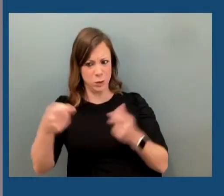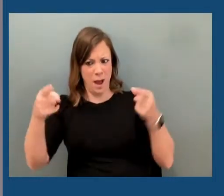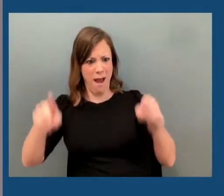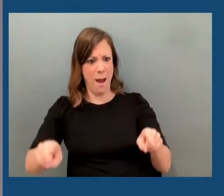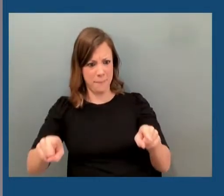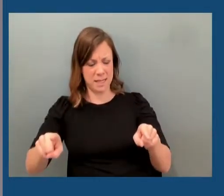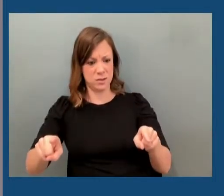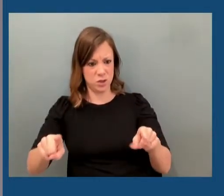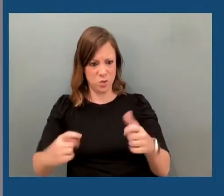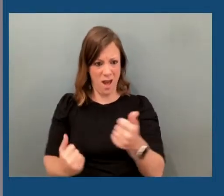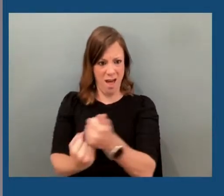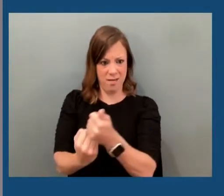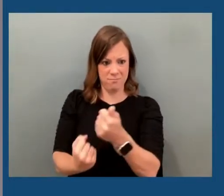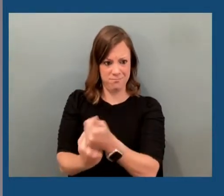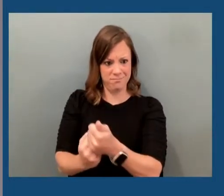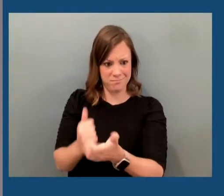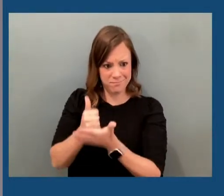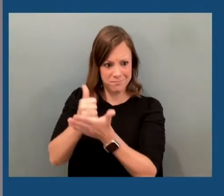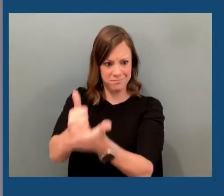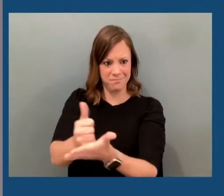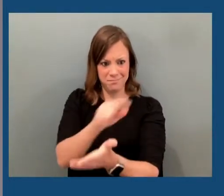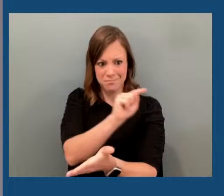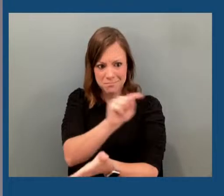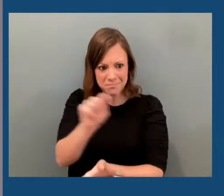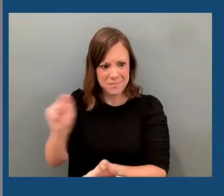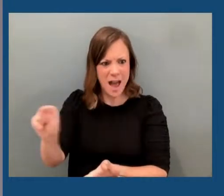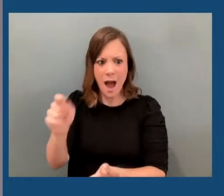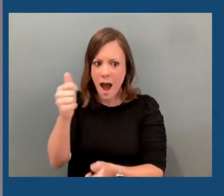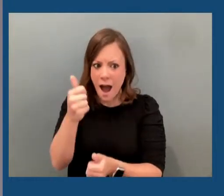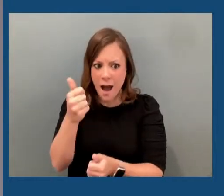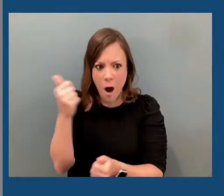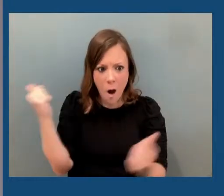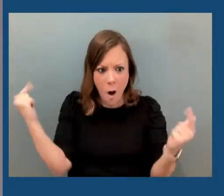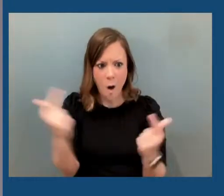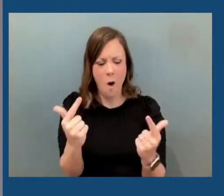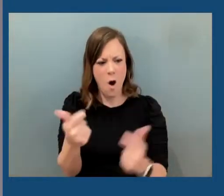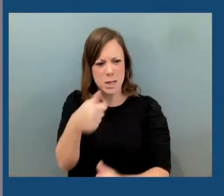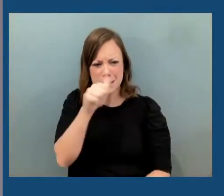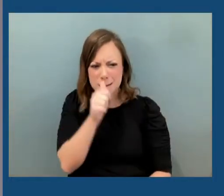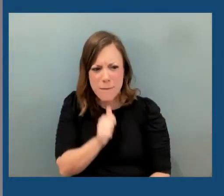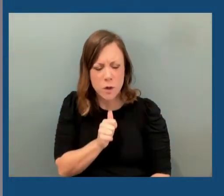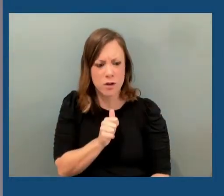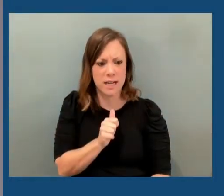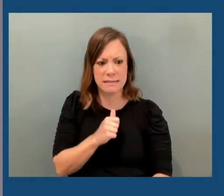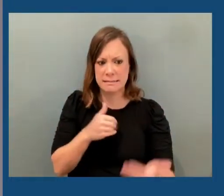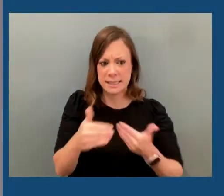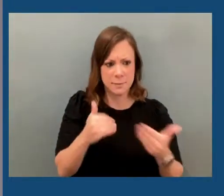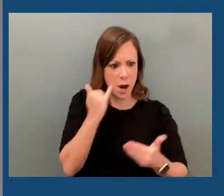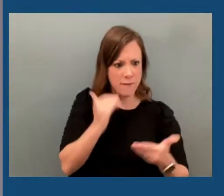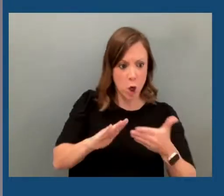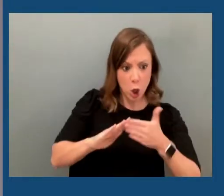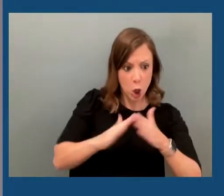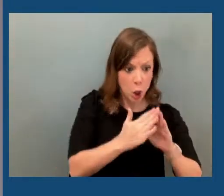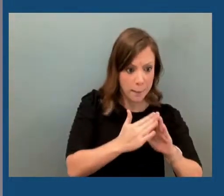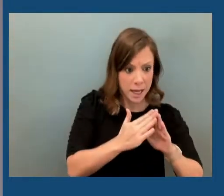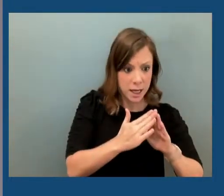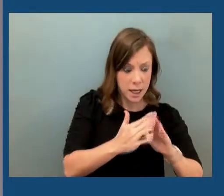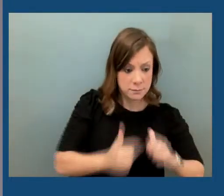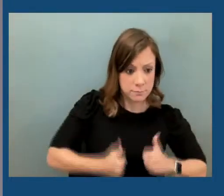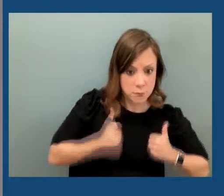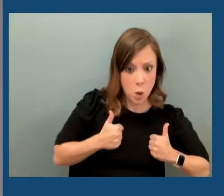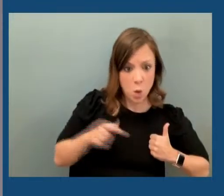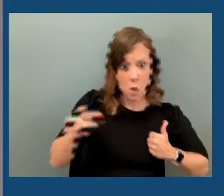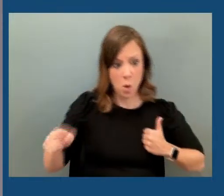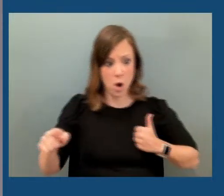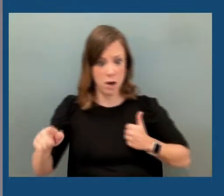individuals? Everyone is suffering, whether it's urban residents, suburban, rural, it was statewide.